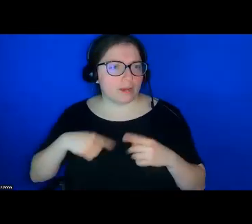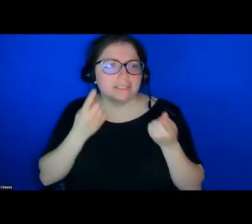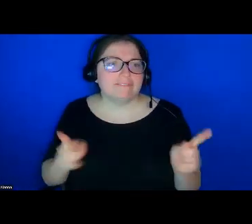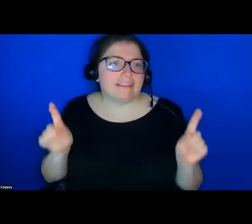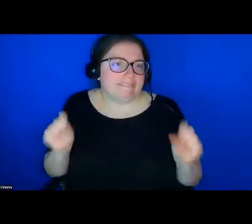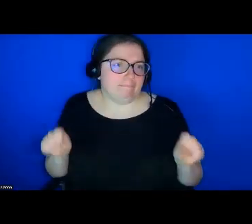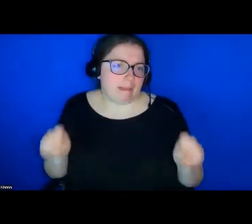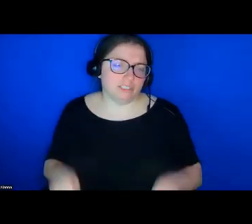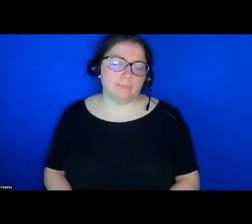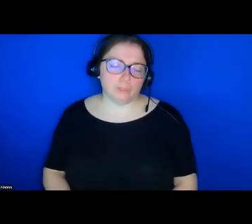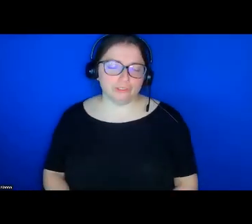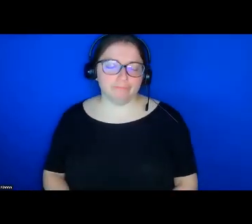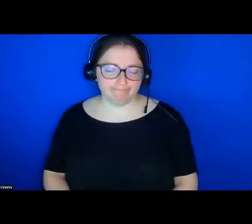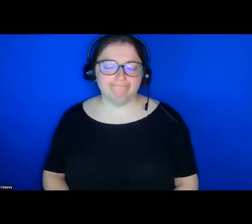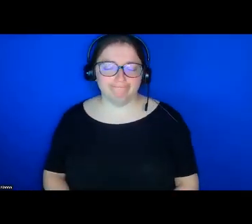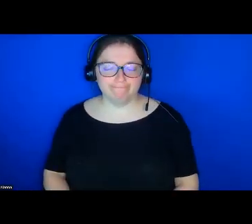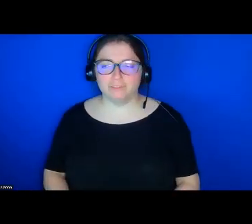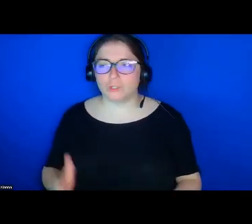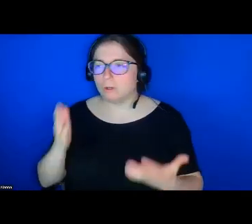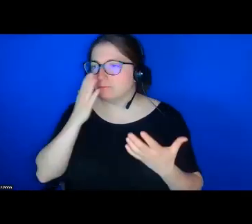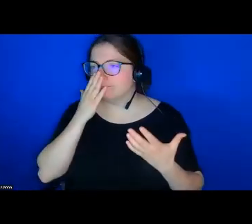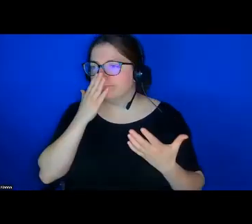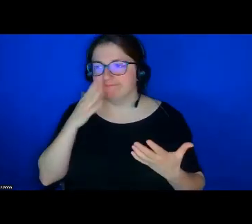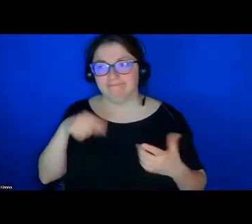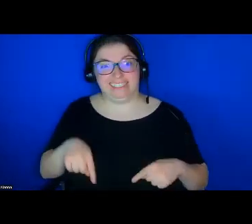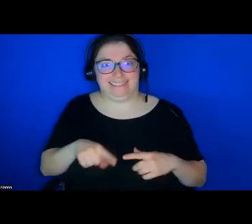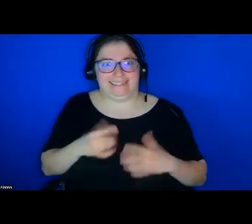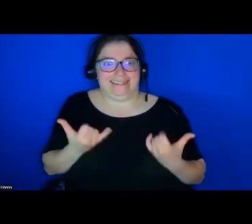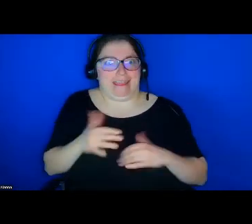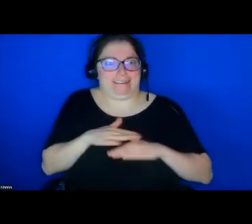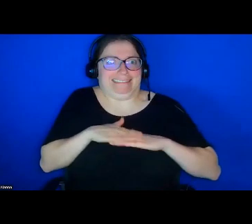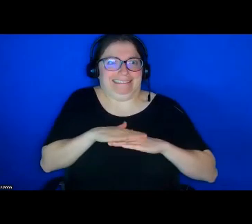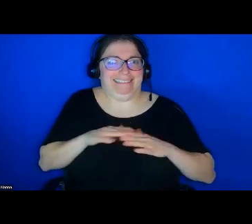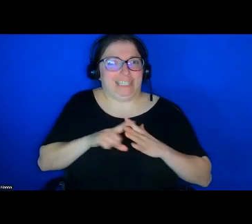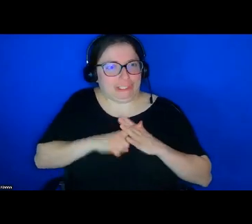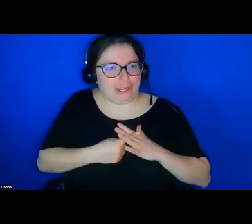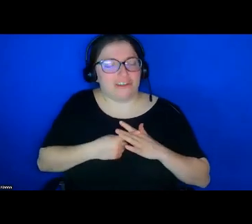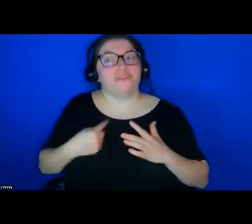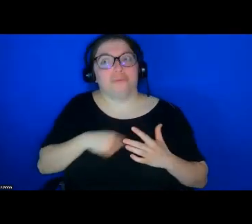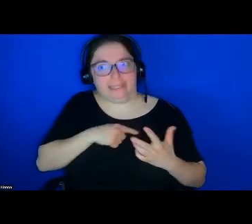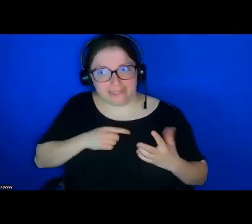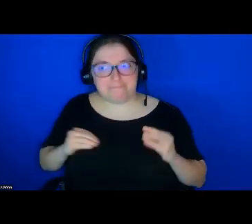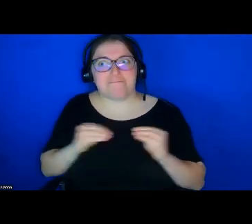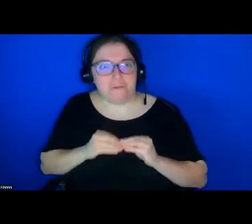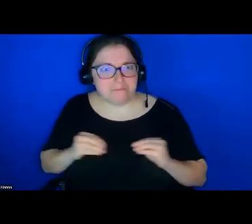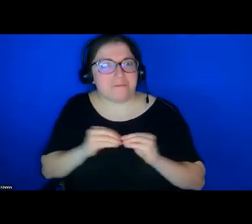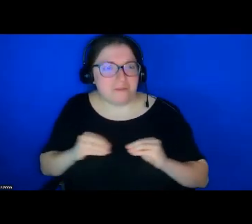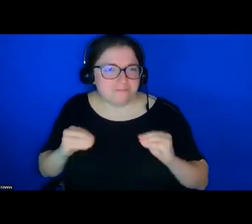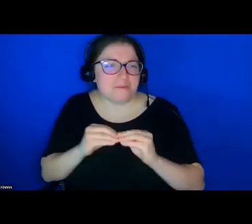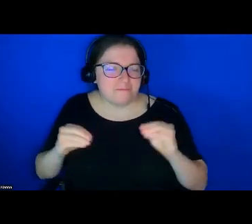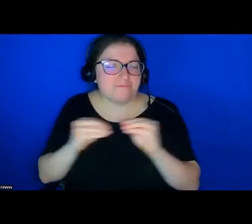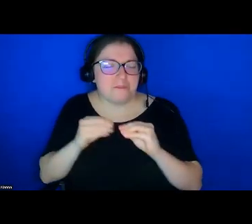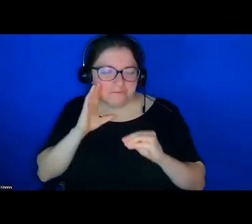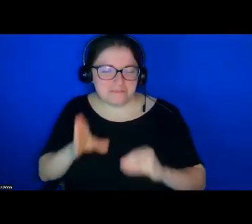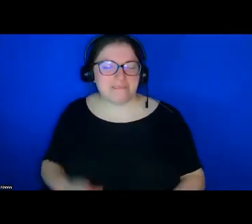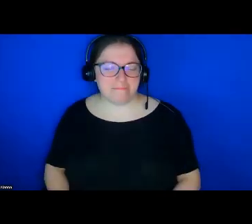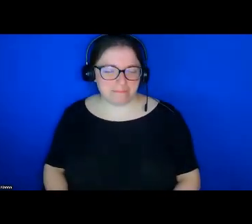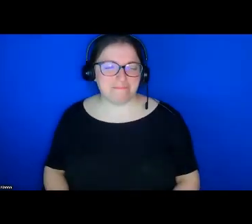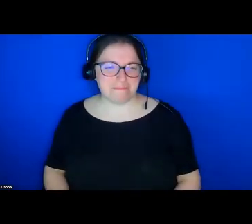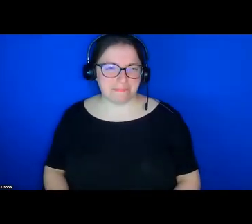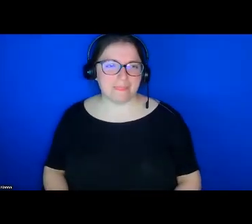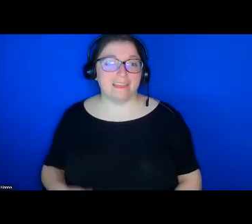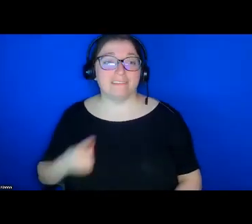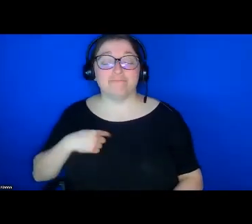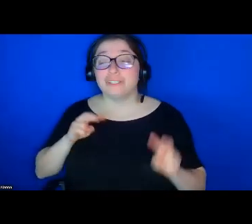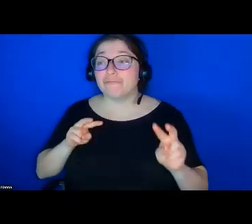can be so this is this is just the start uh we're doing a lot of outreach and a lot of great work right now and uh we look